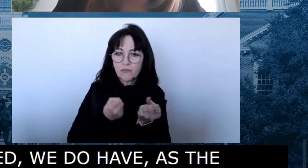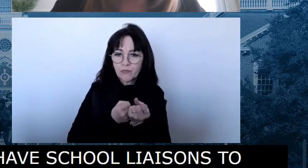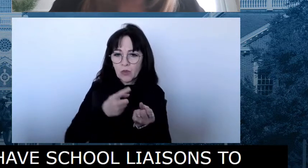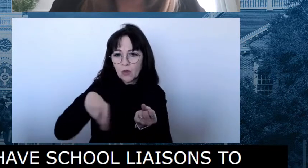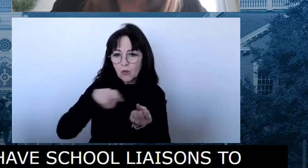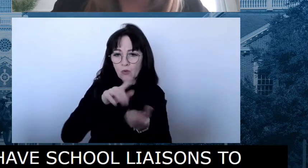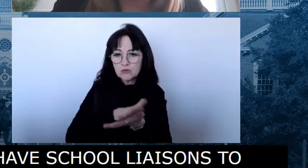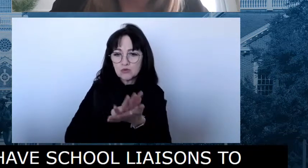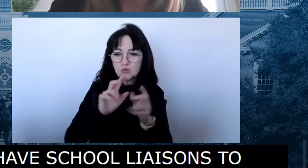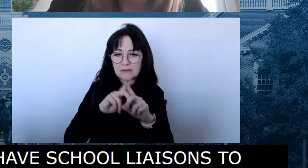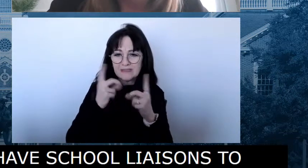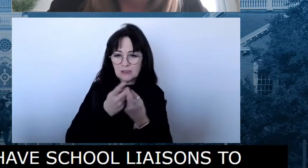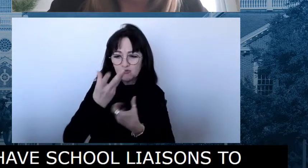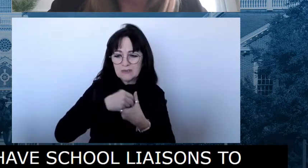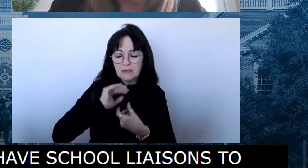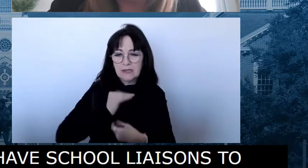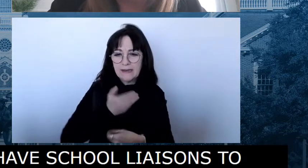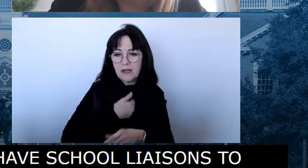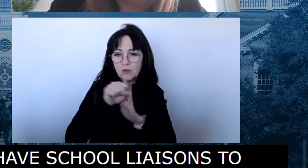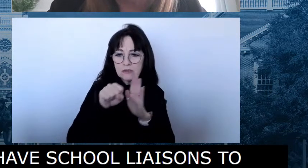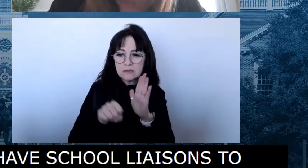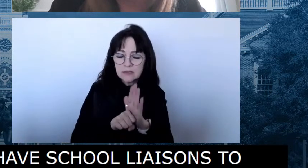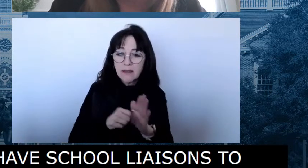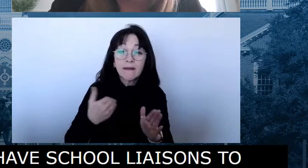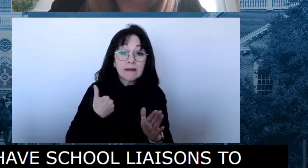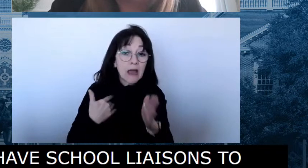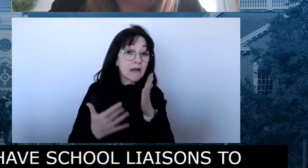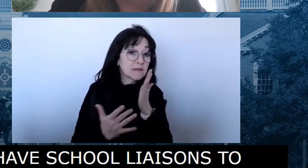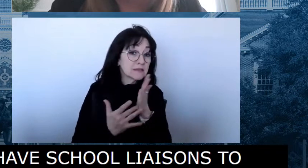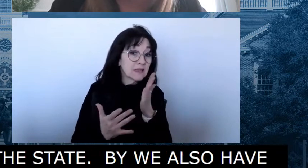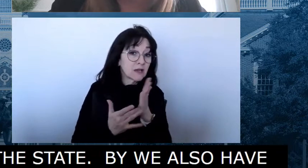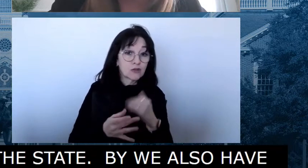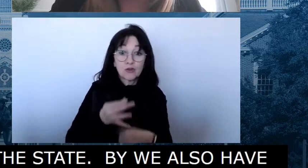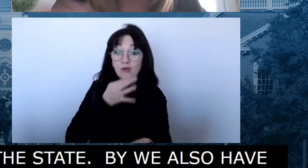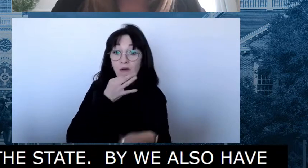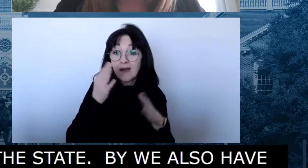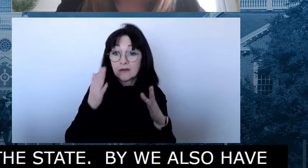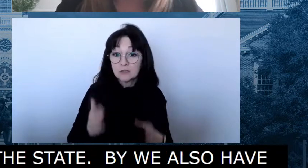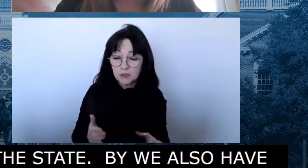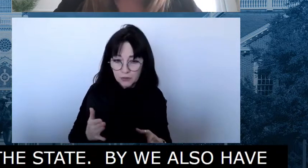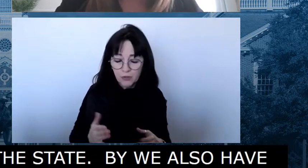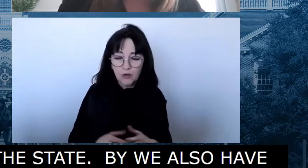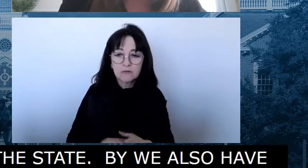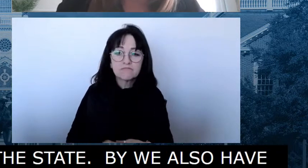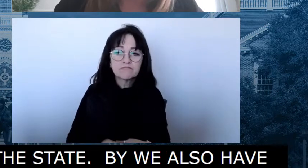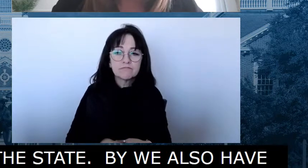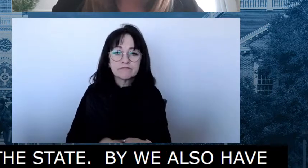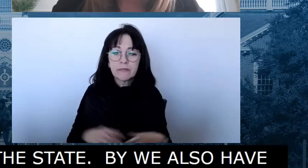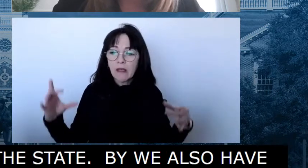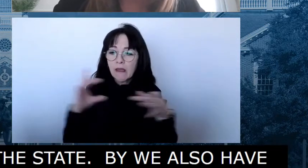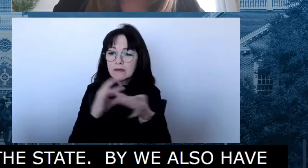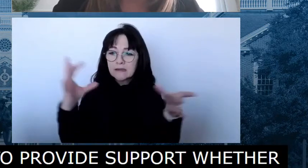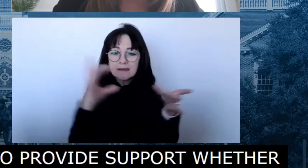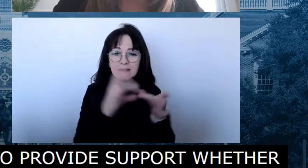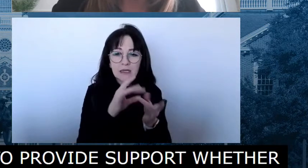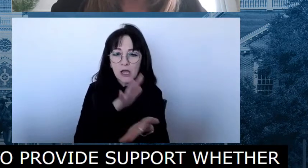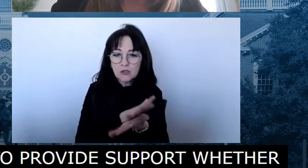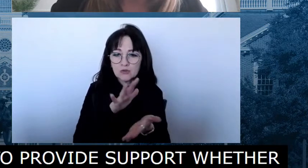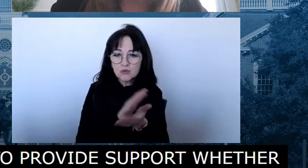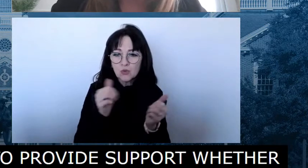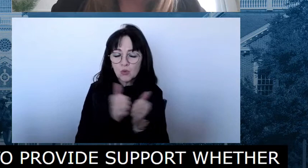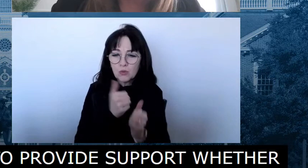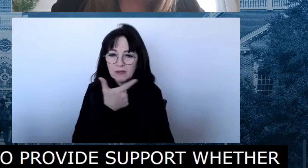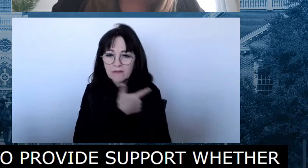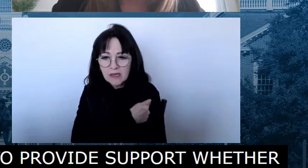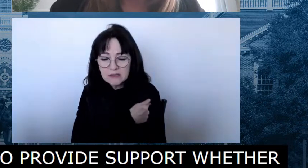other technical experts to provide support, whether it's, connecting the schools to vaccines or